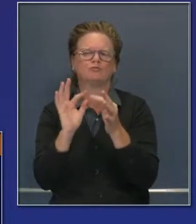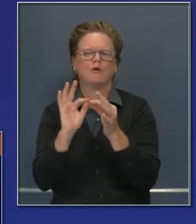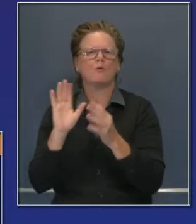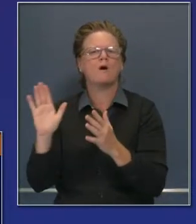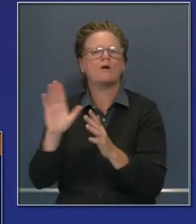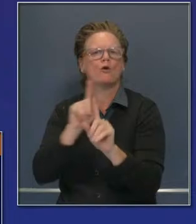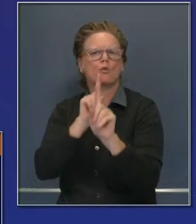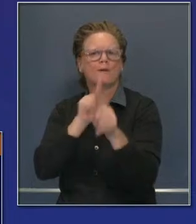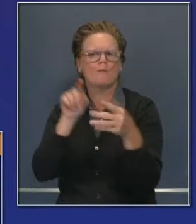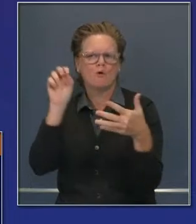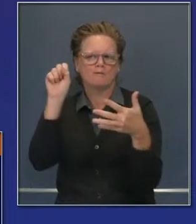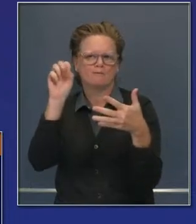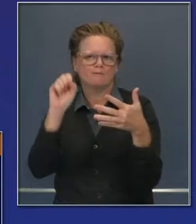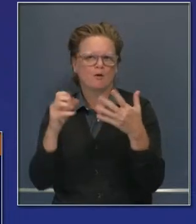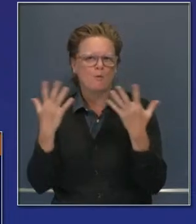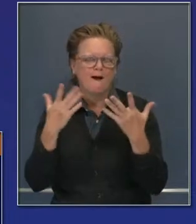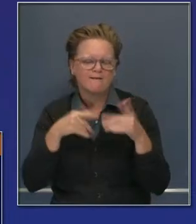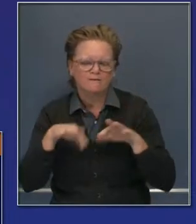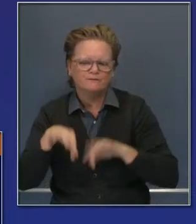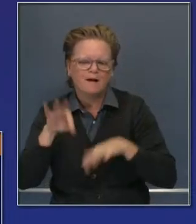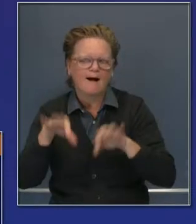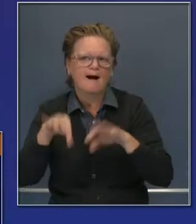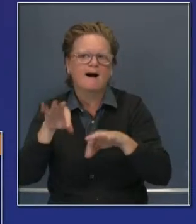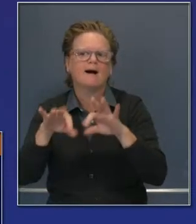are moving forward with this system.